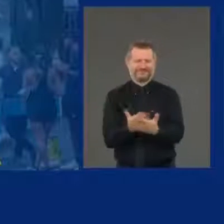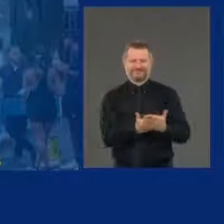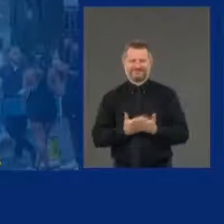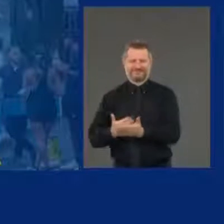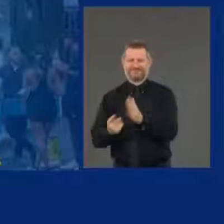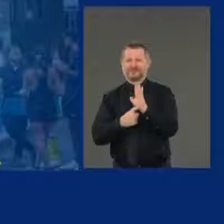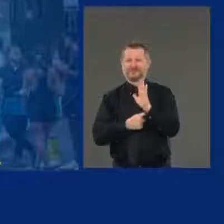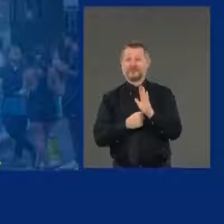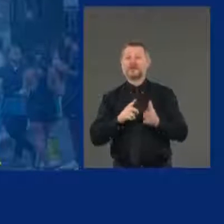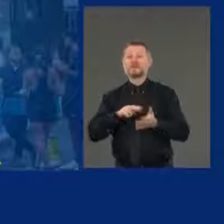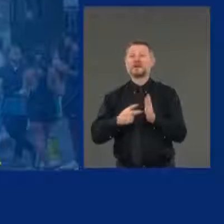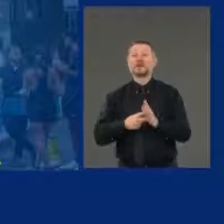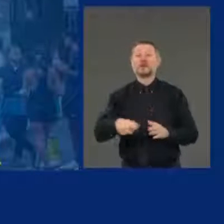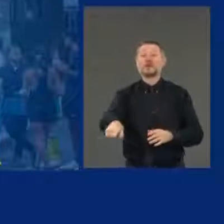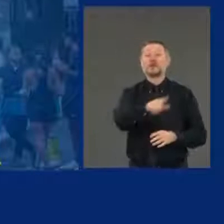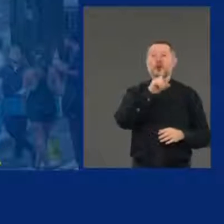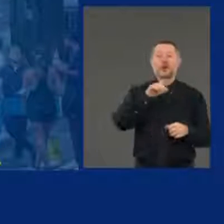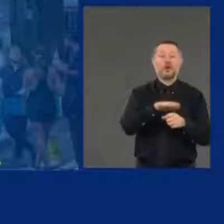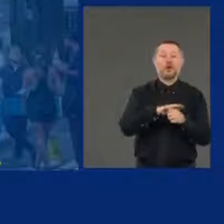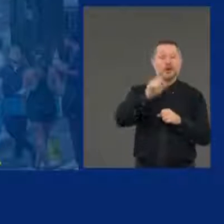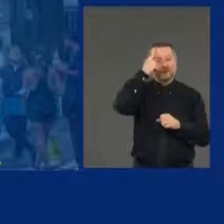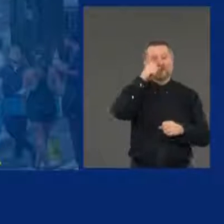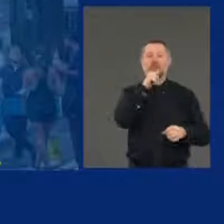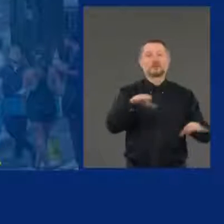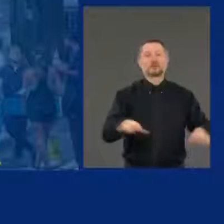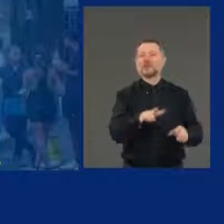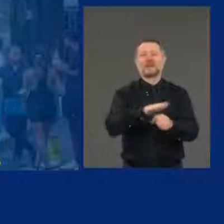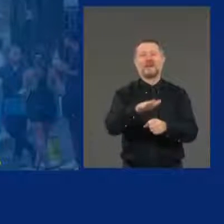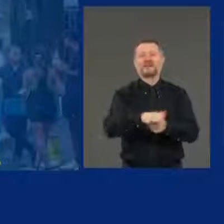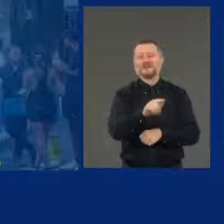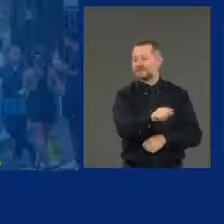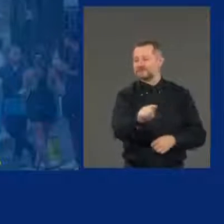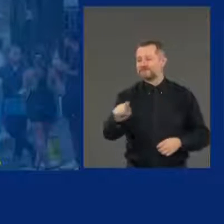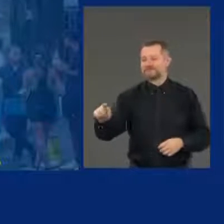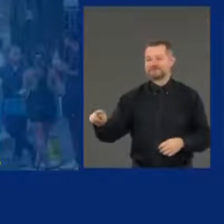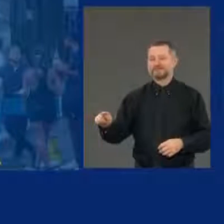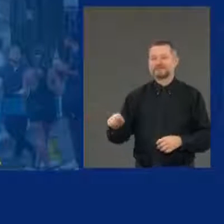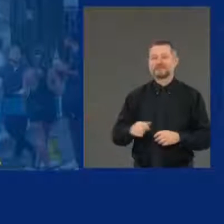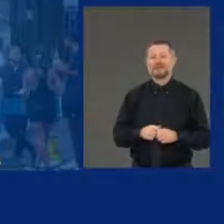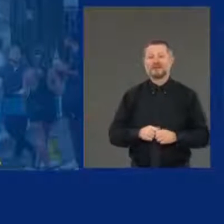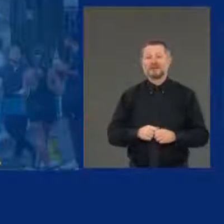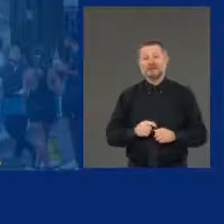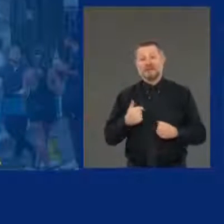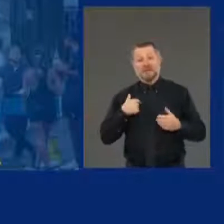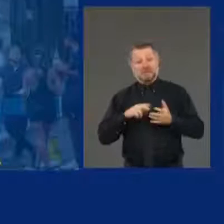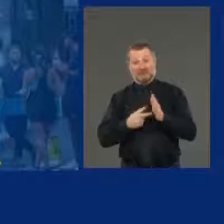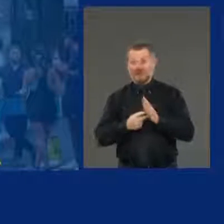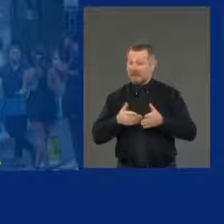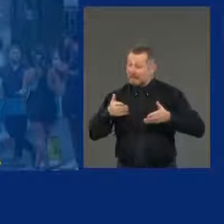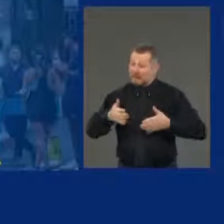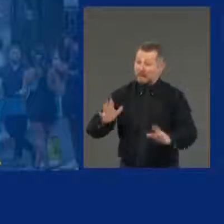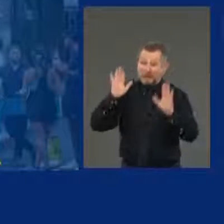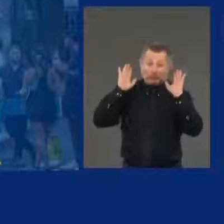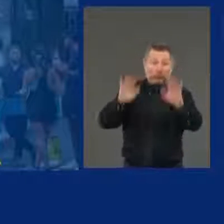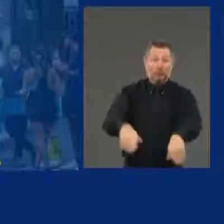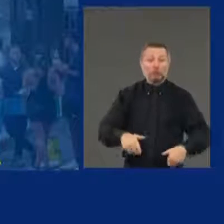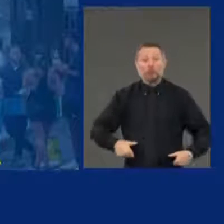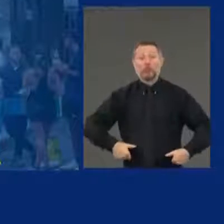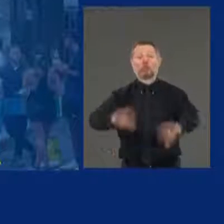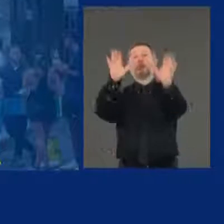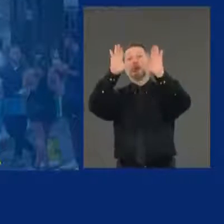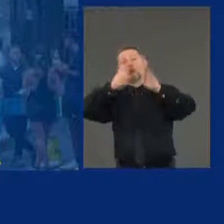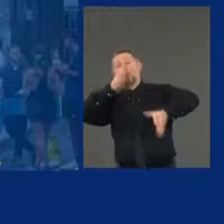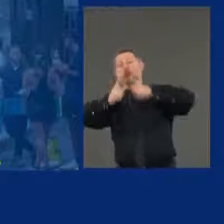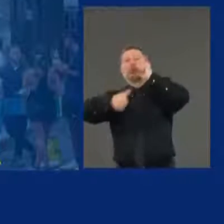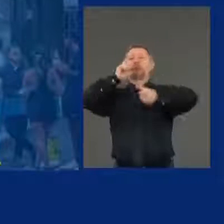enforcement. I am not going to allow situations to exist that we